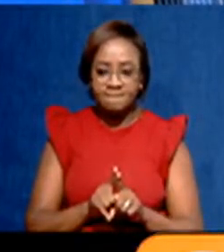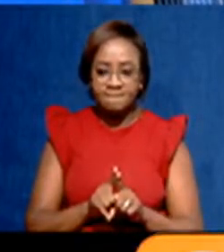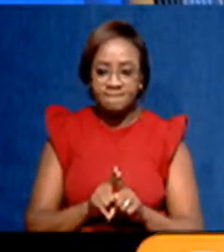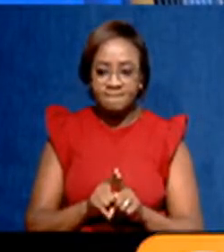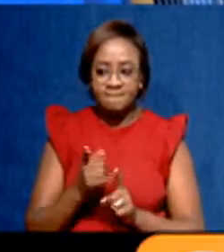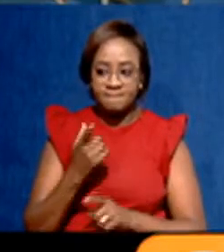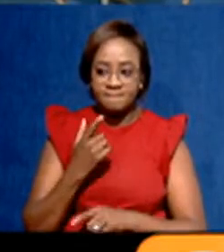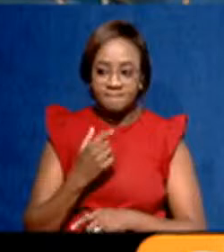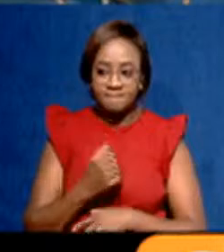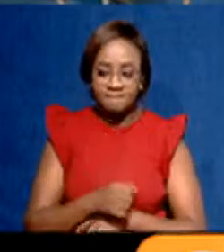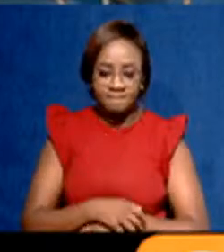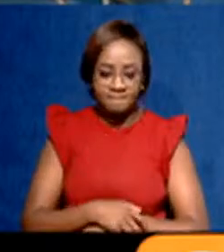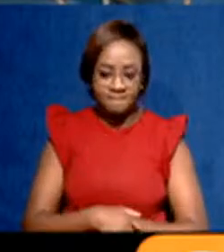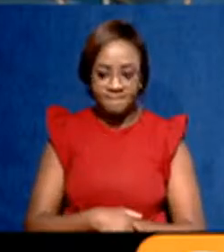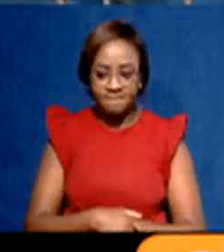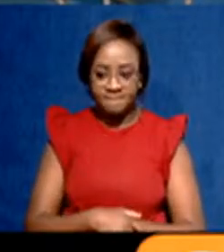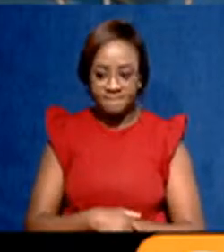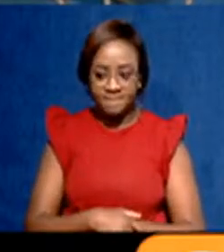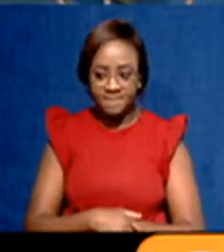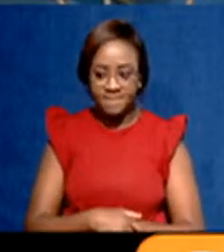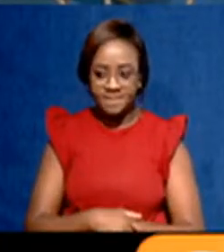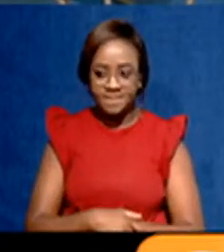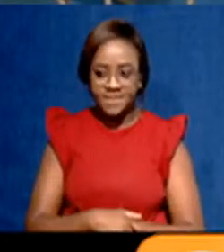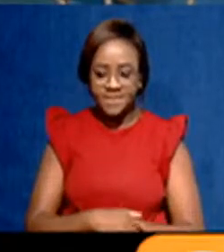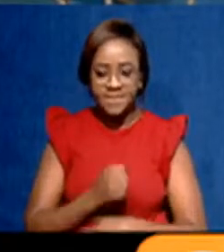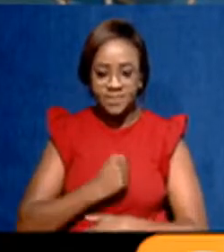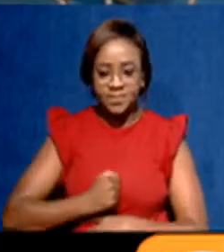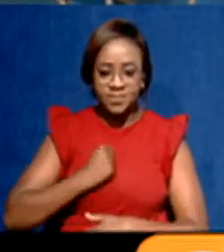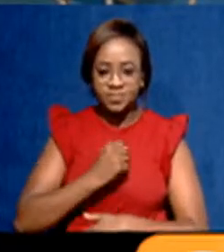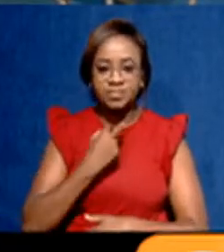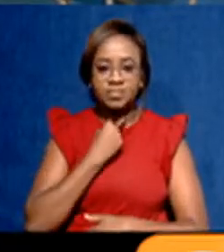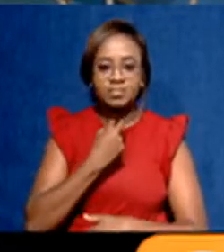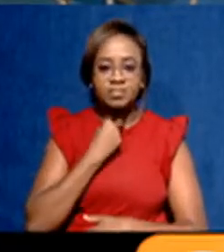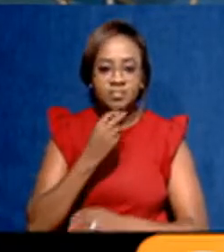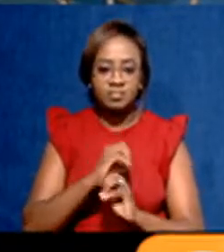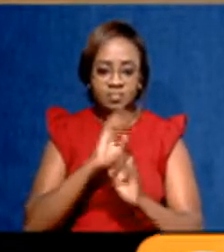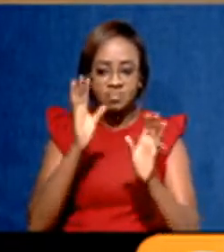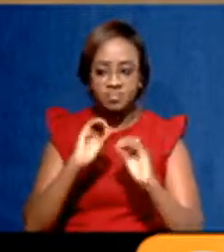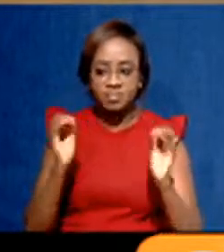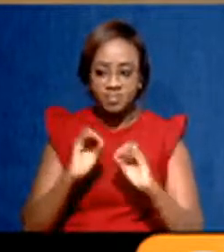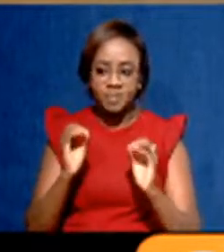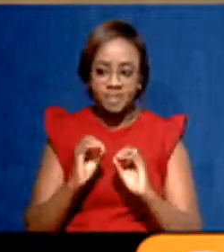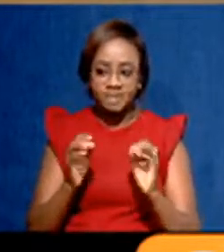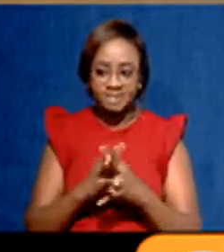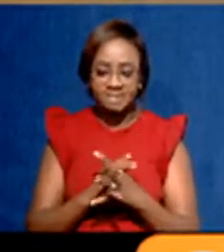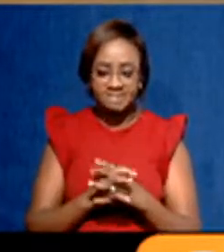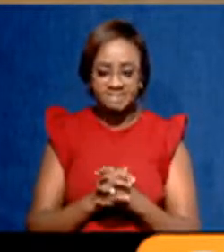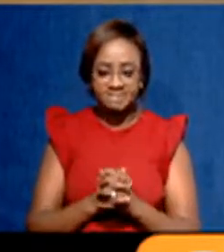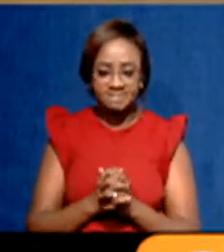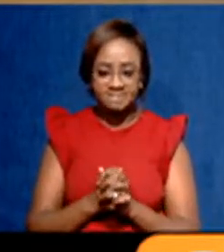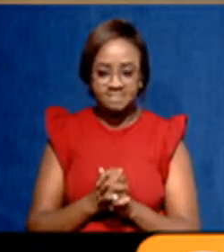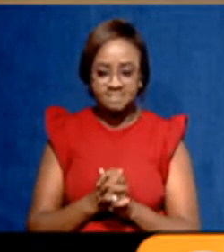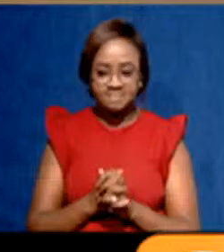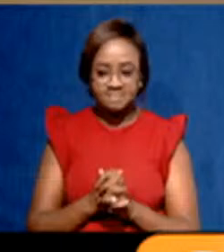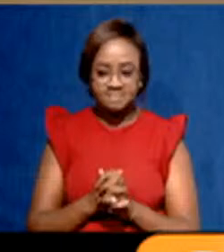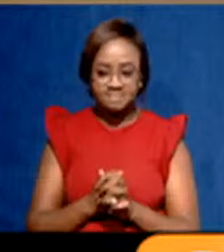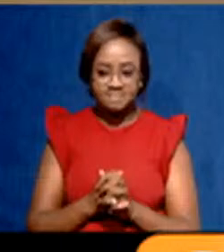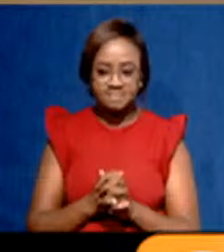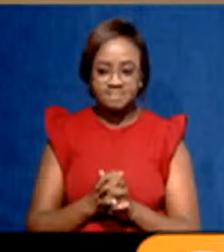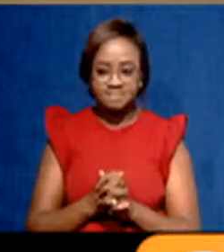and also level 5. For instance, in Gatanga, there was an abandoned project at a place called Kirwara. We have finished